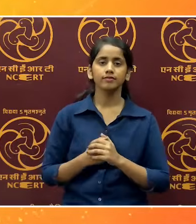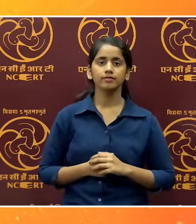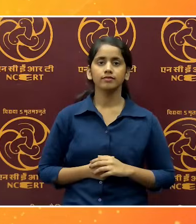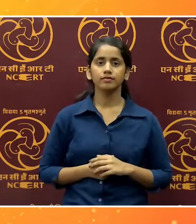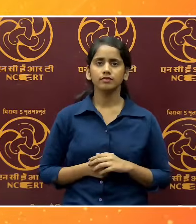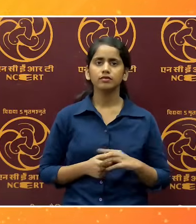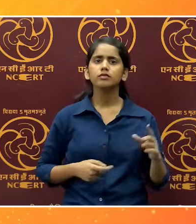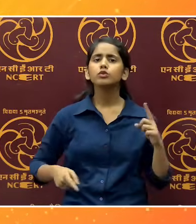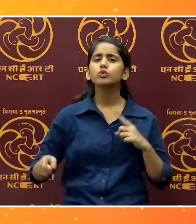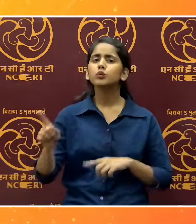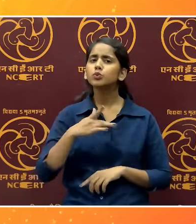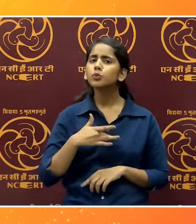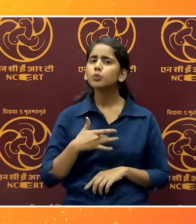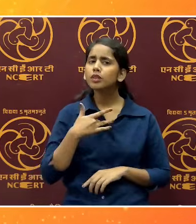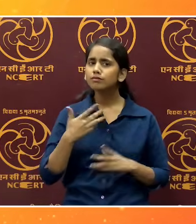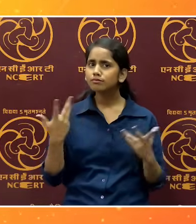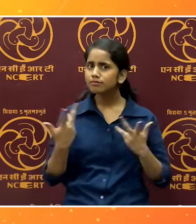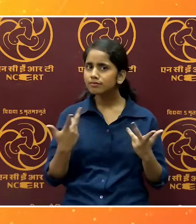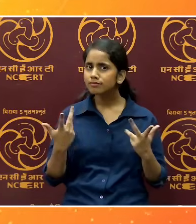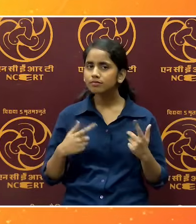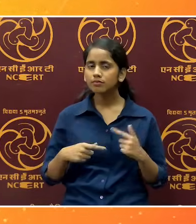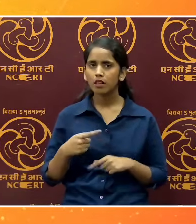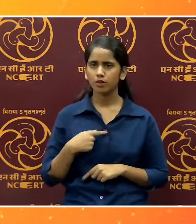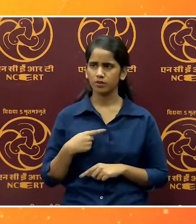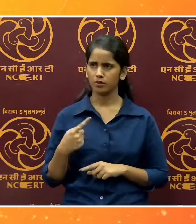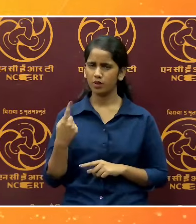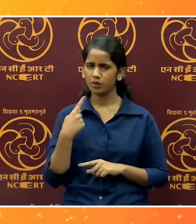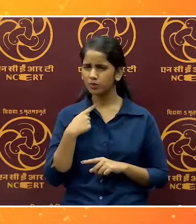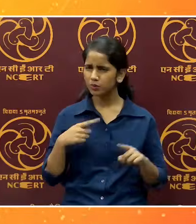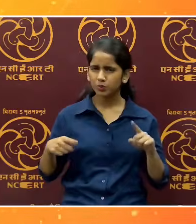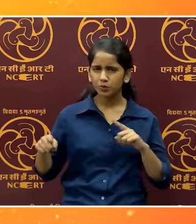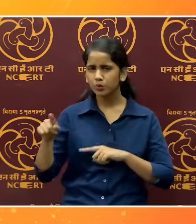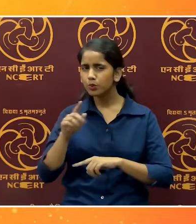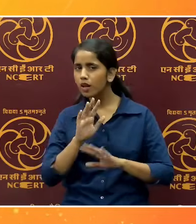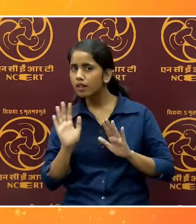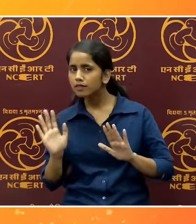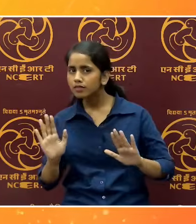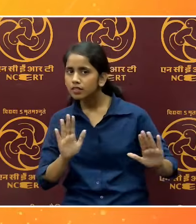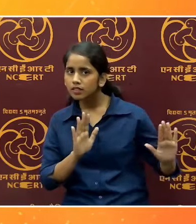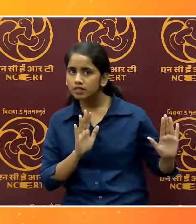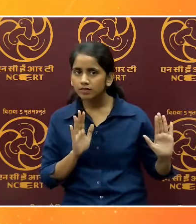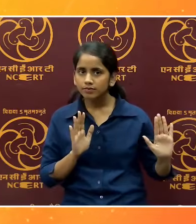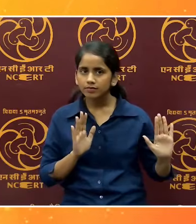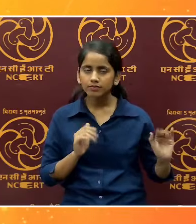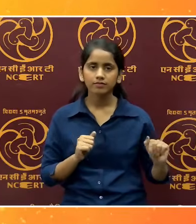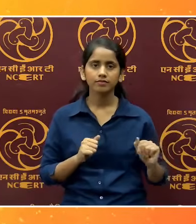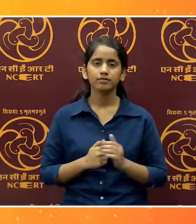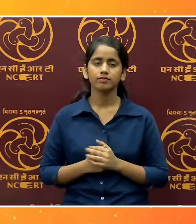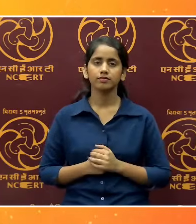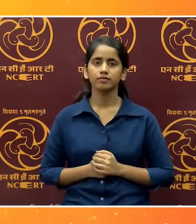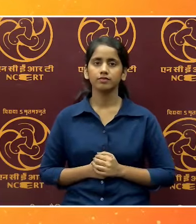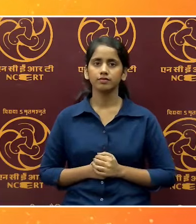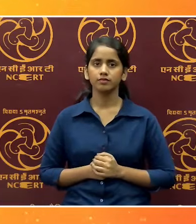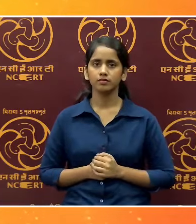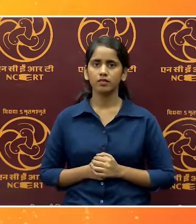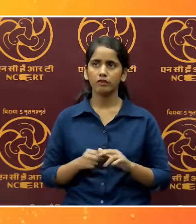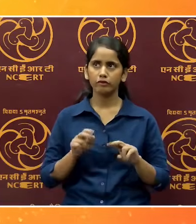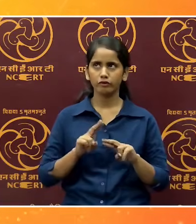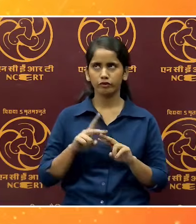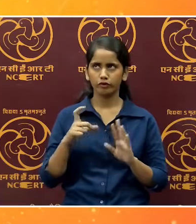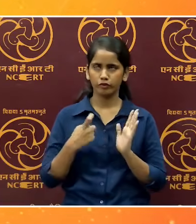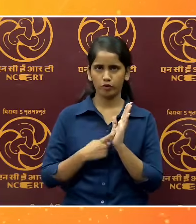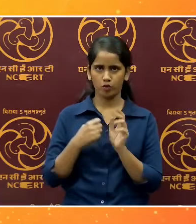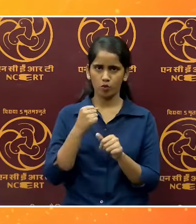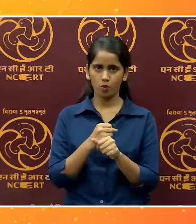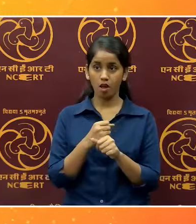How does it feel? Are you there in front of the frog? Yeah, it's